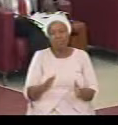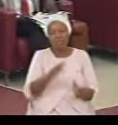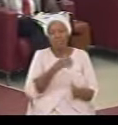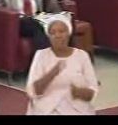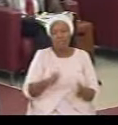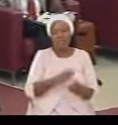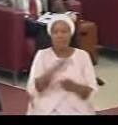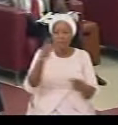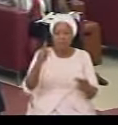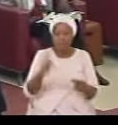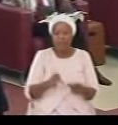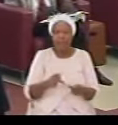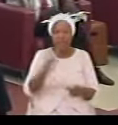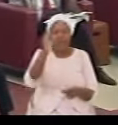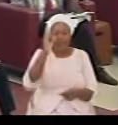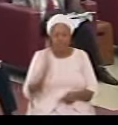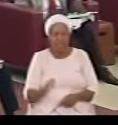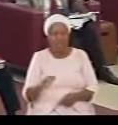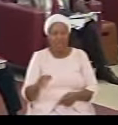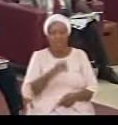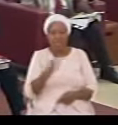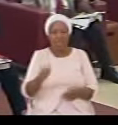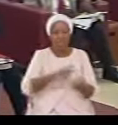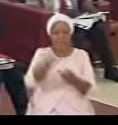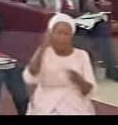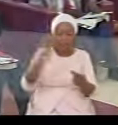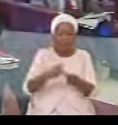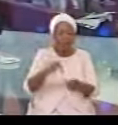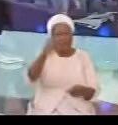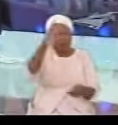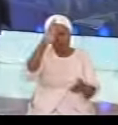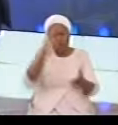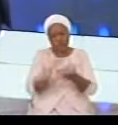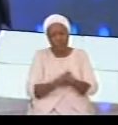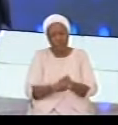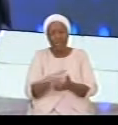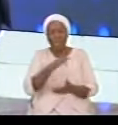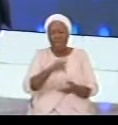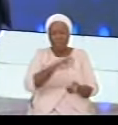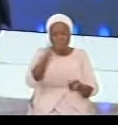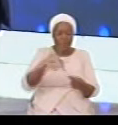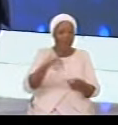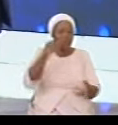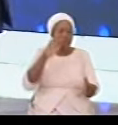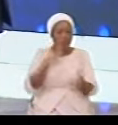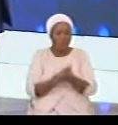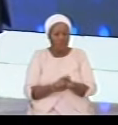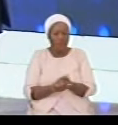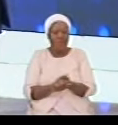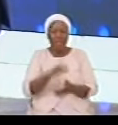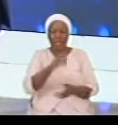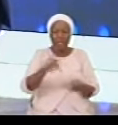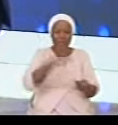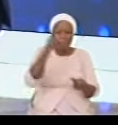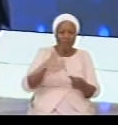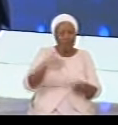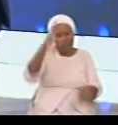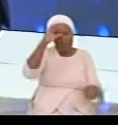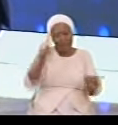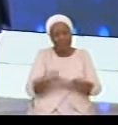a perfect husband, a perfect wife, a perfect